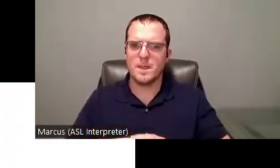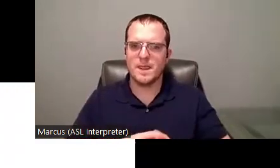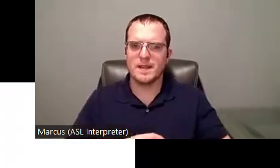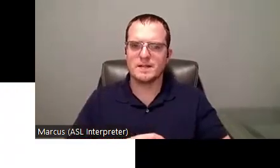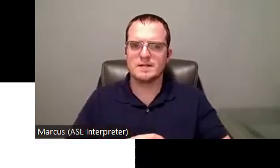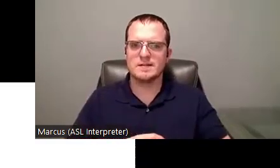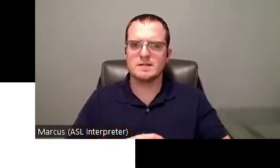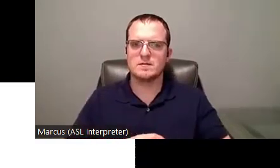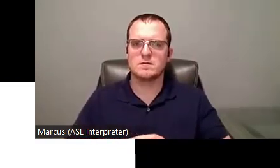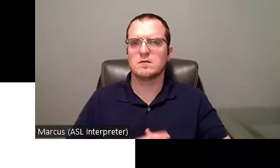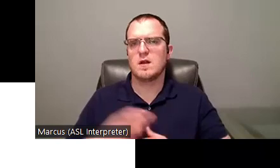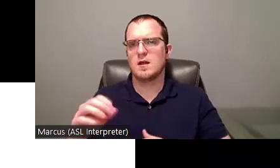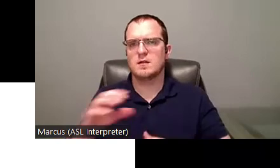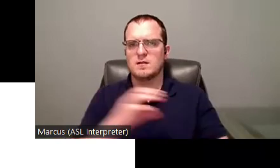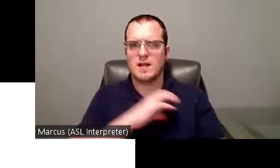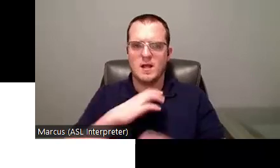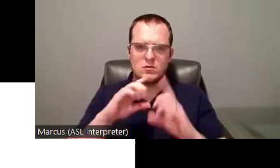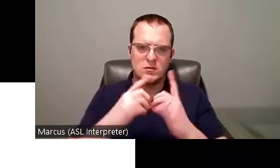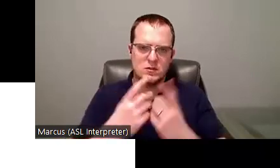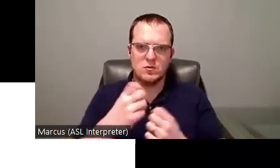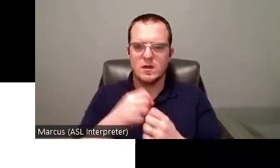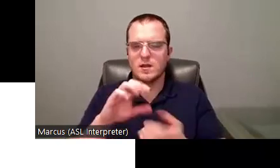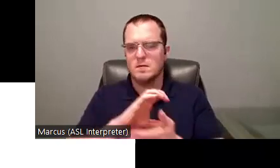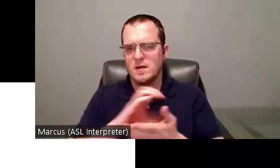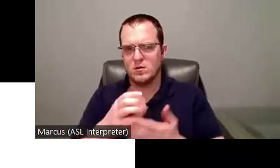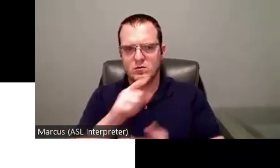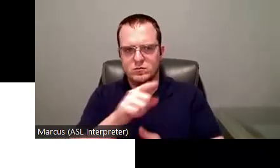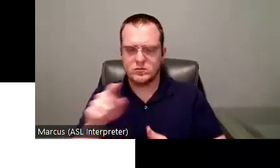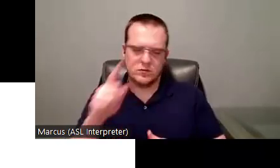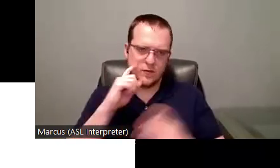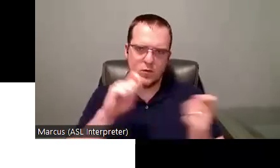and their council district and the award amount for each one.